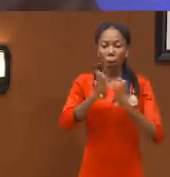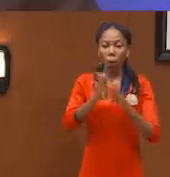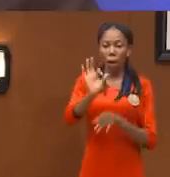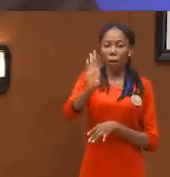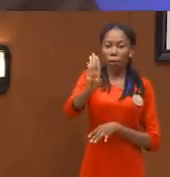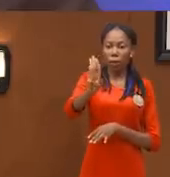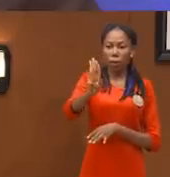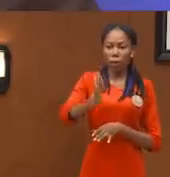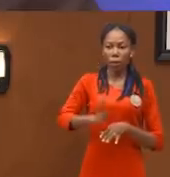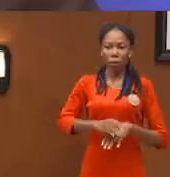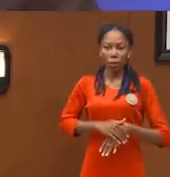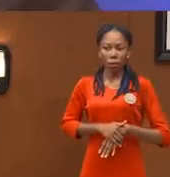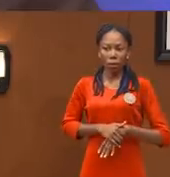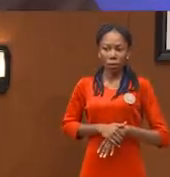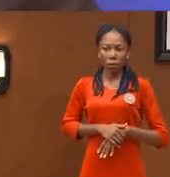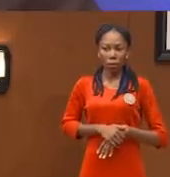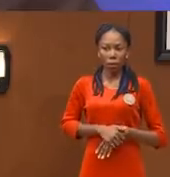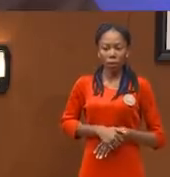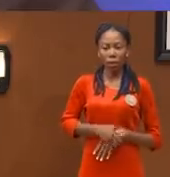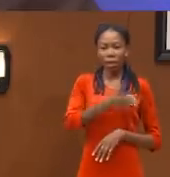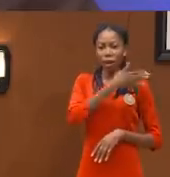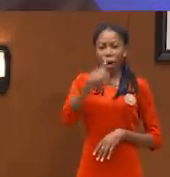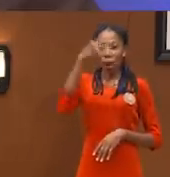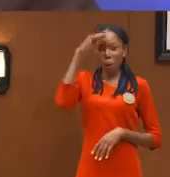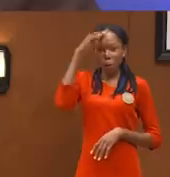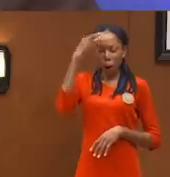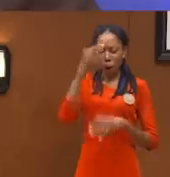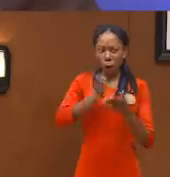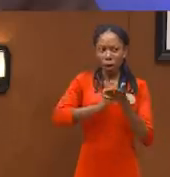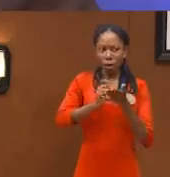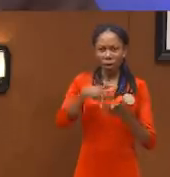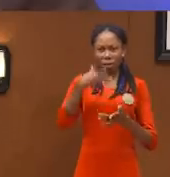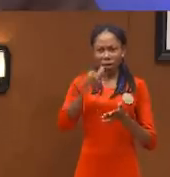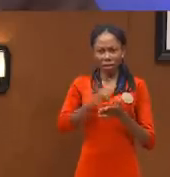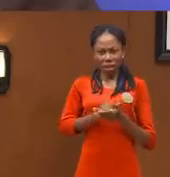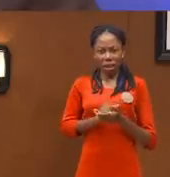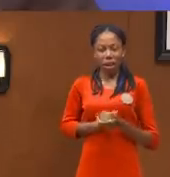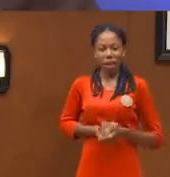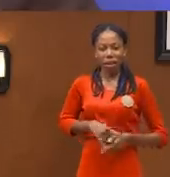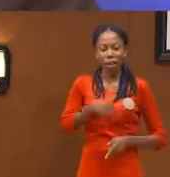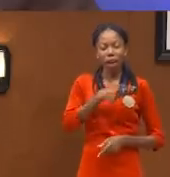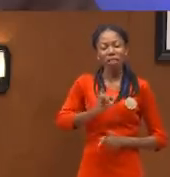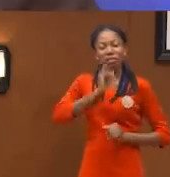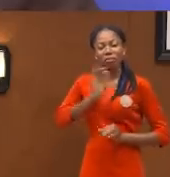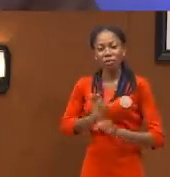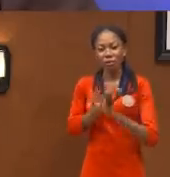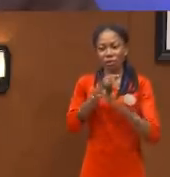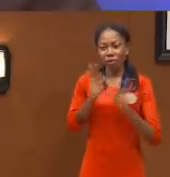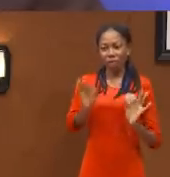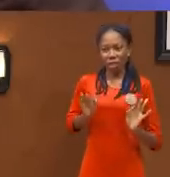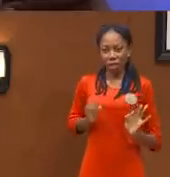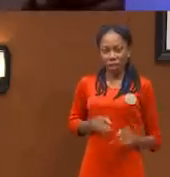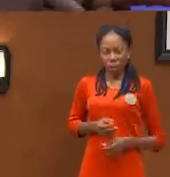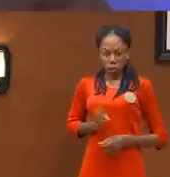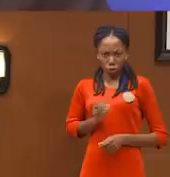saying he's finally off the market. I said, for where? Finally off the market, okay. You can't go free, oh. Okay, you want to have